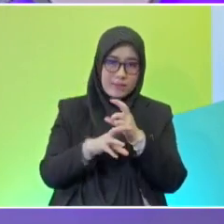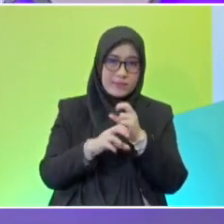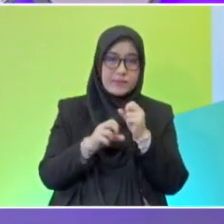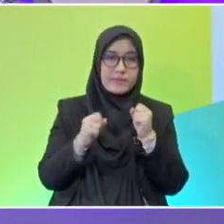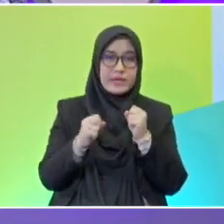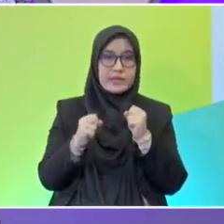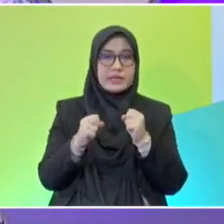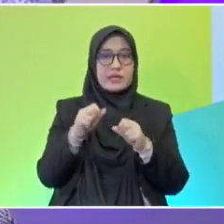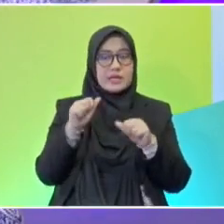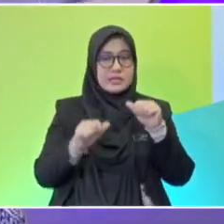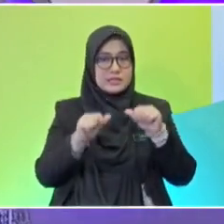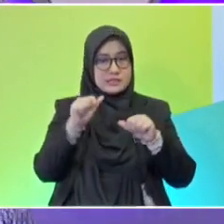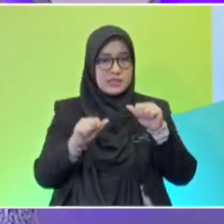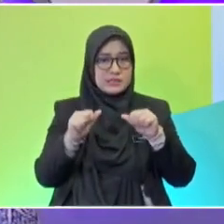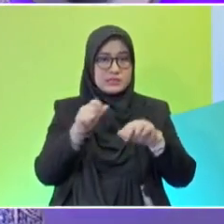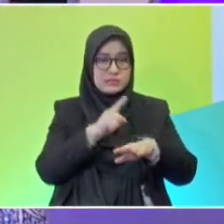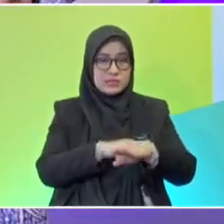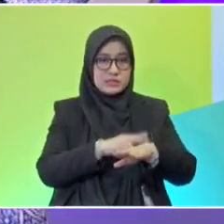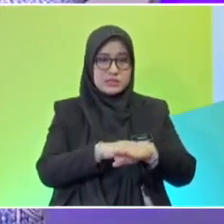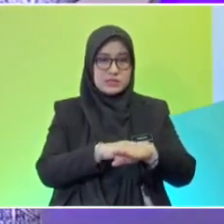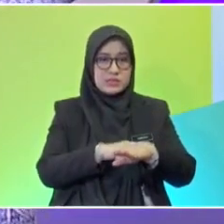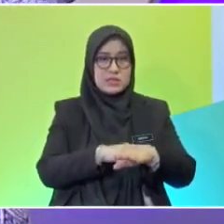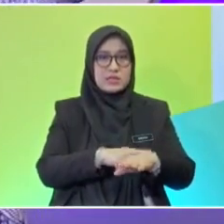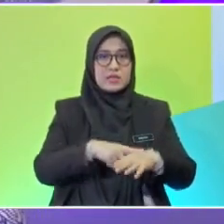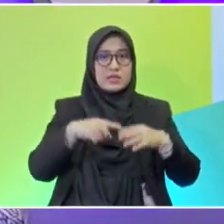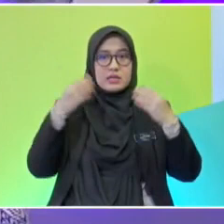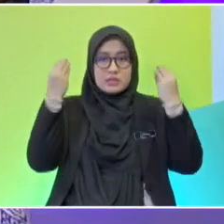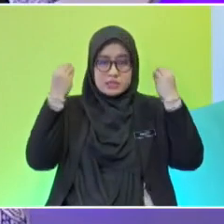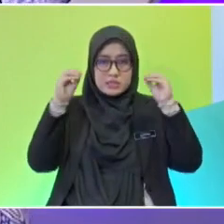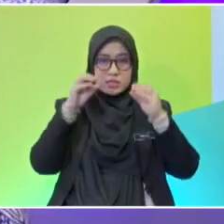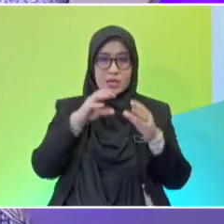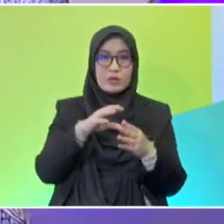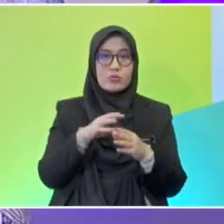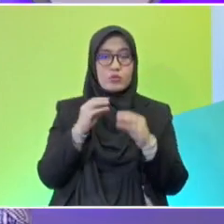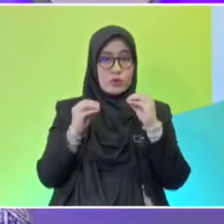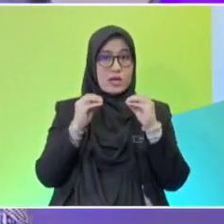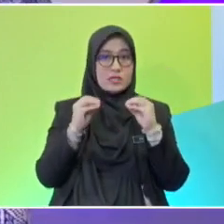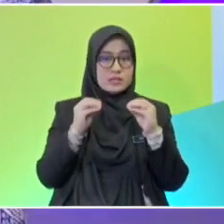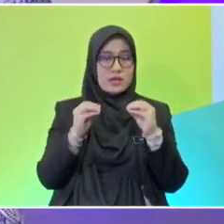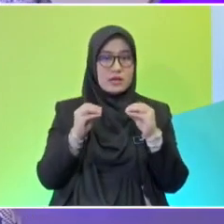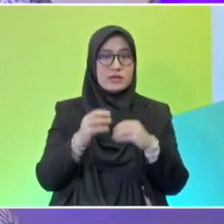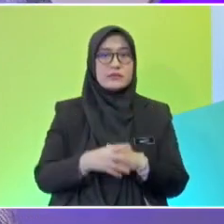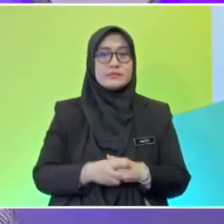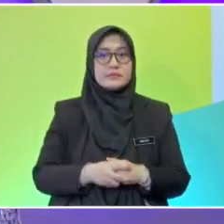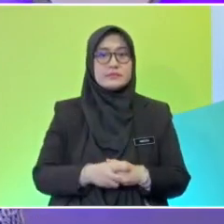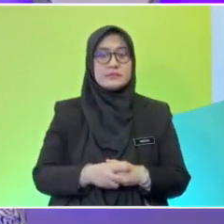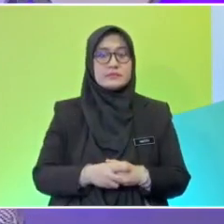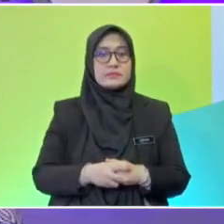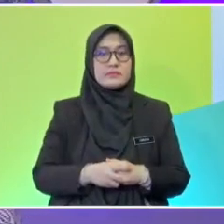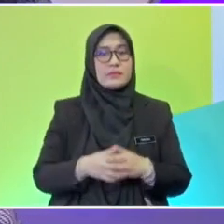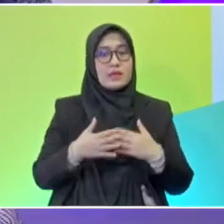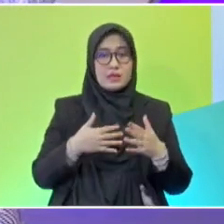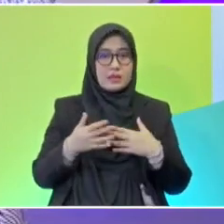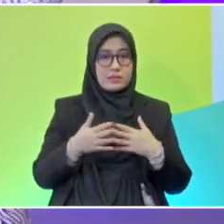performance level? Now, we have to understand it is a very holistic assessment, so we do not assess pupils based on